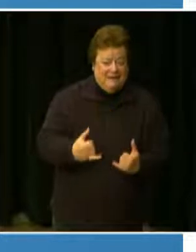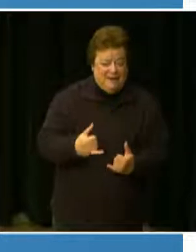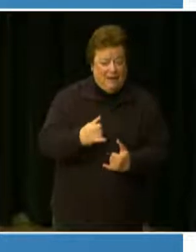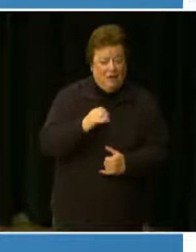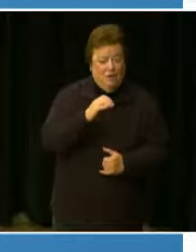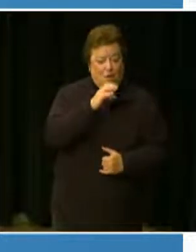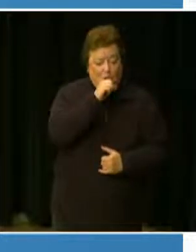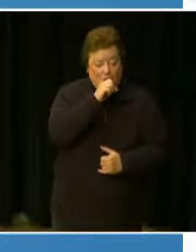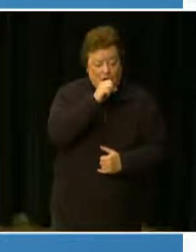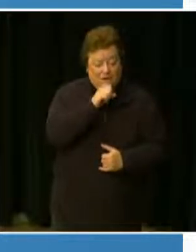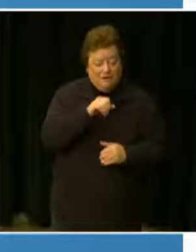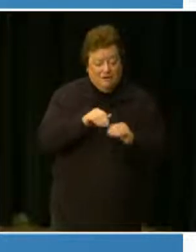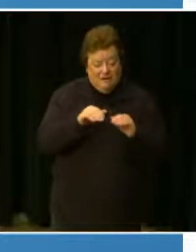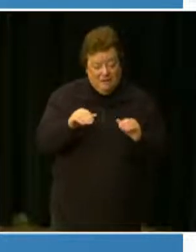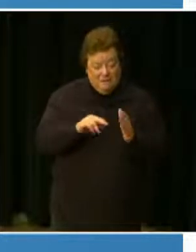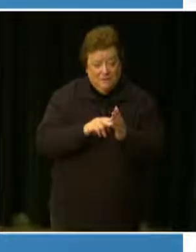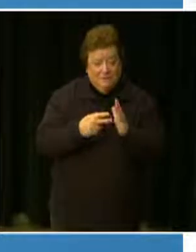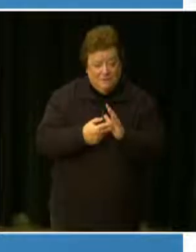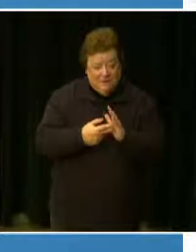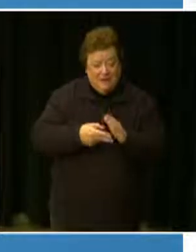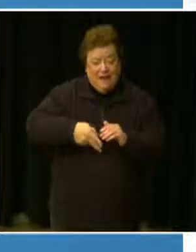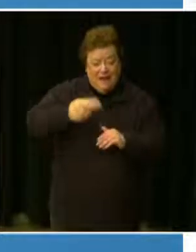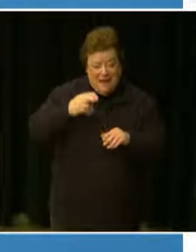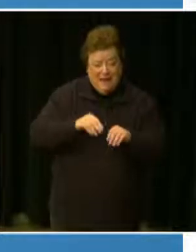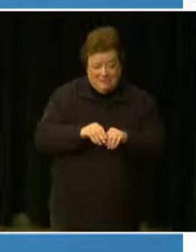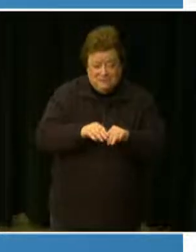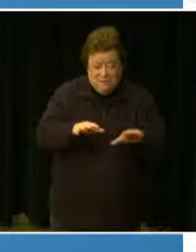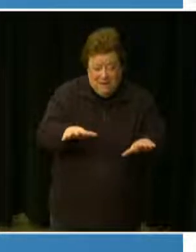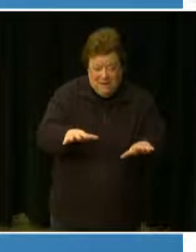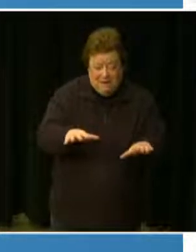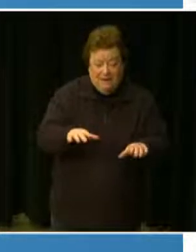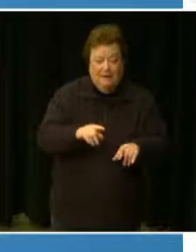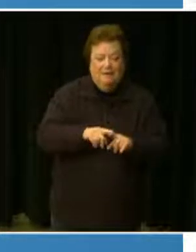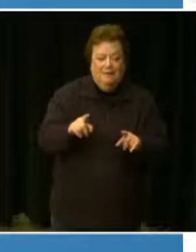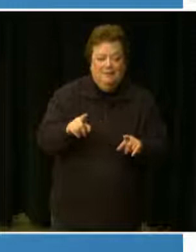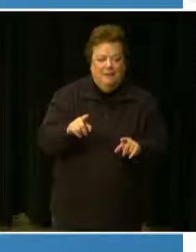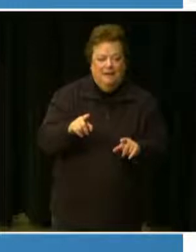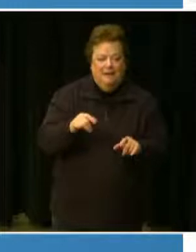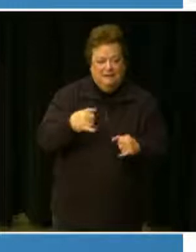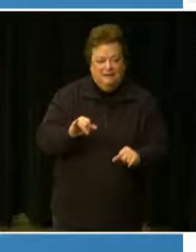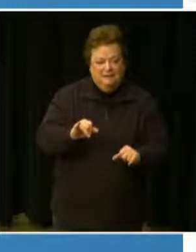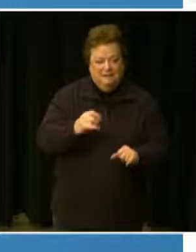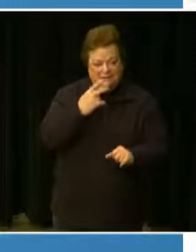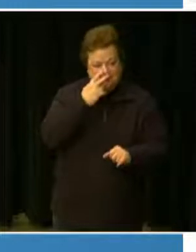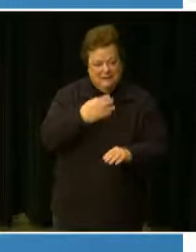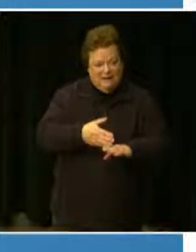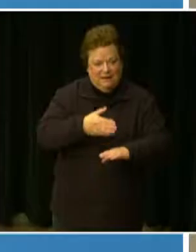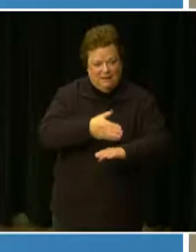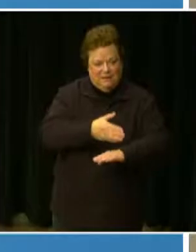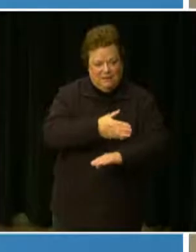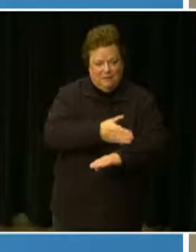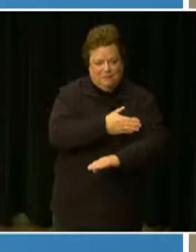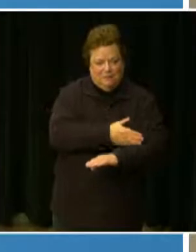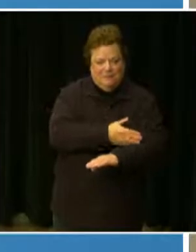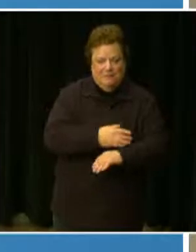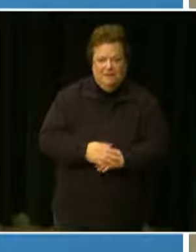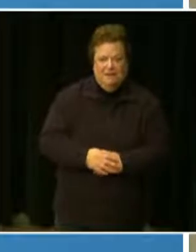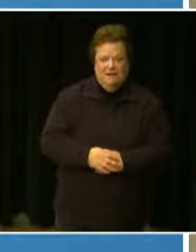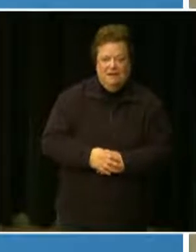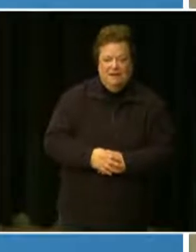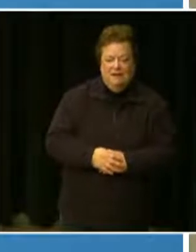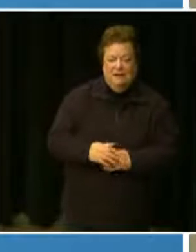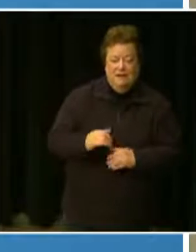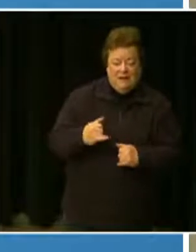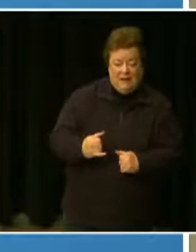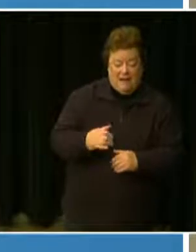the risk of the virus spreading is still high, but we continue to see improvement in the indicators. With the Wriststyle